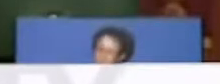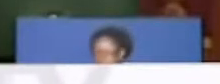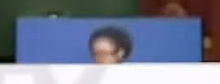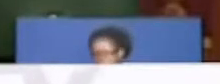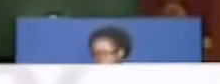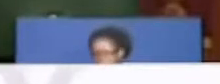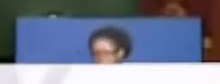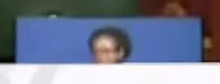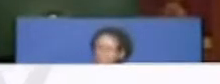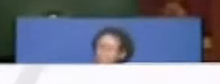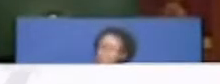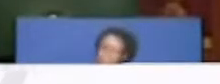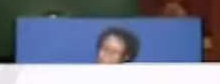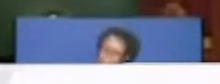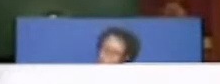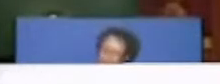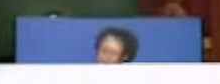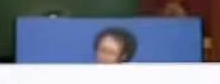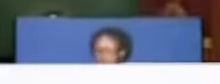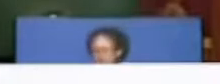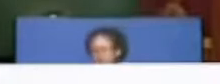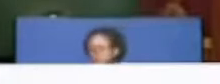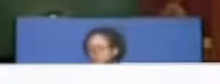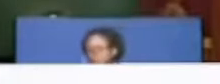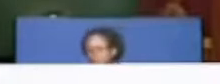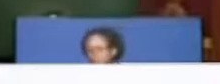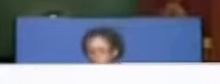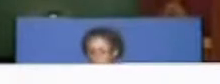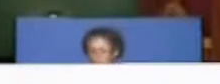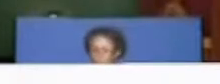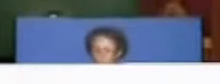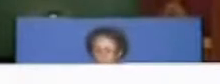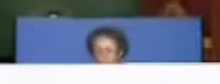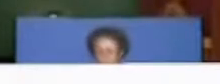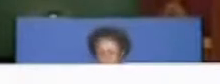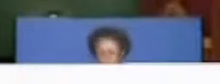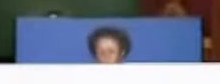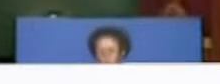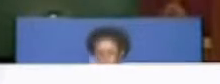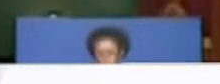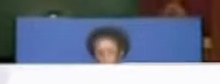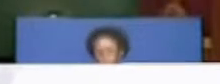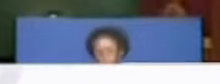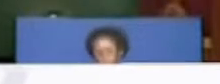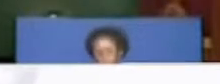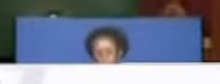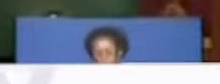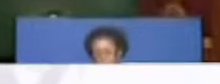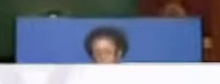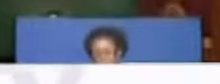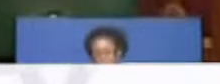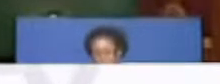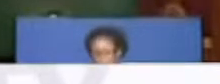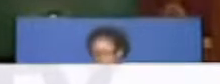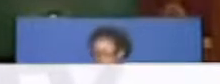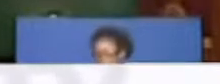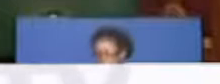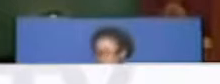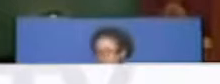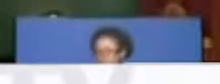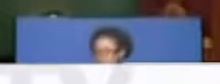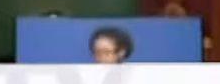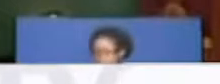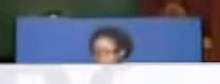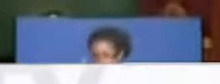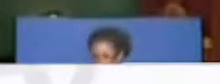much needed affordable credit to MSMEs across our country. We lowered the cash reserve ratio, the